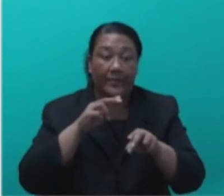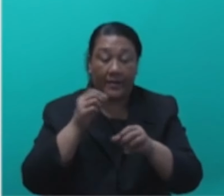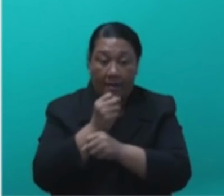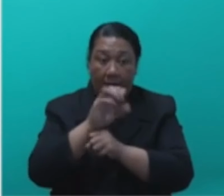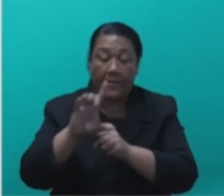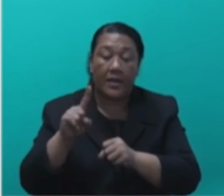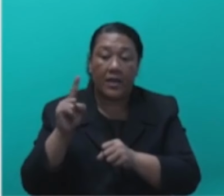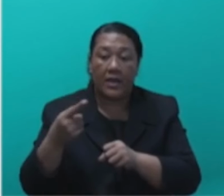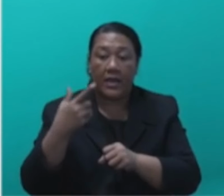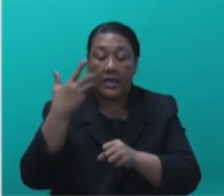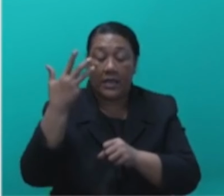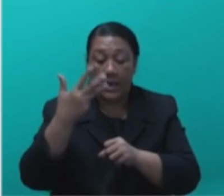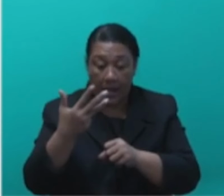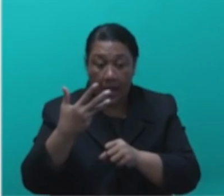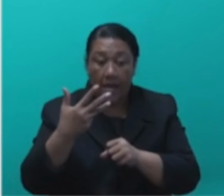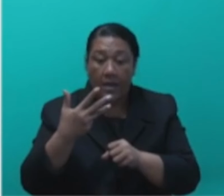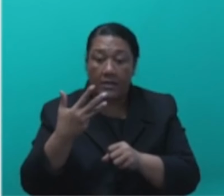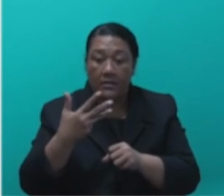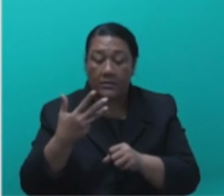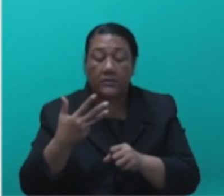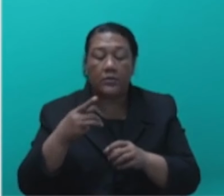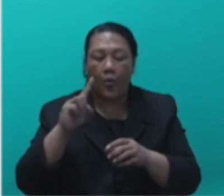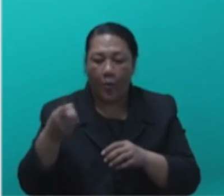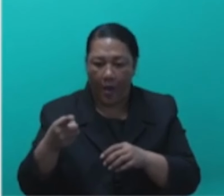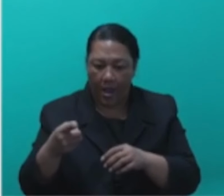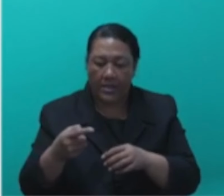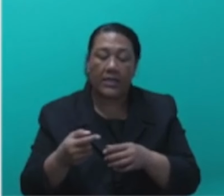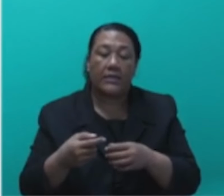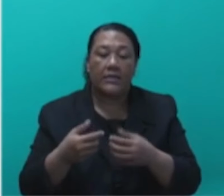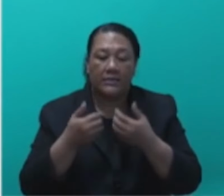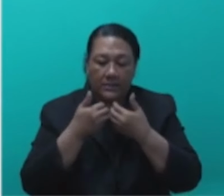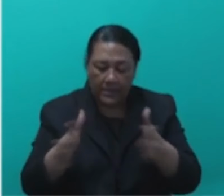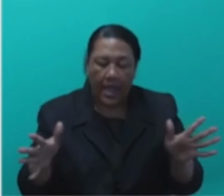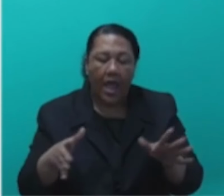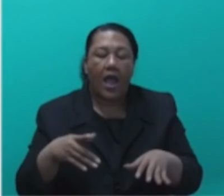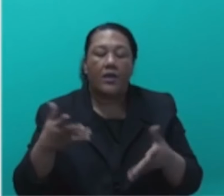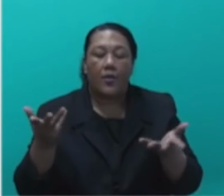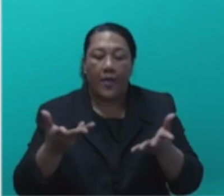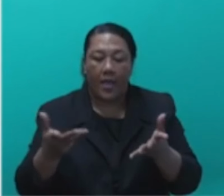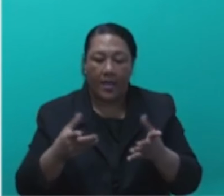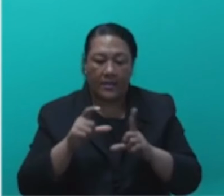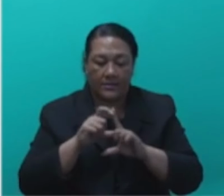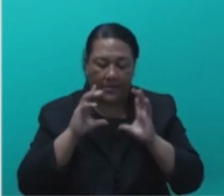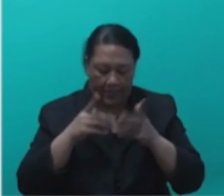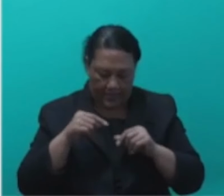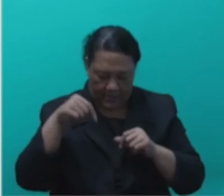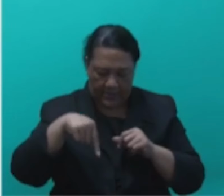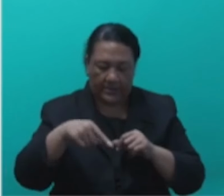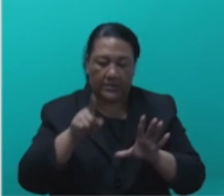flight route will commence on the 10th of December of this year.